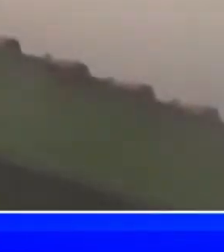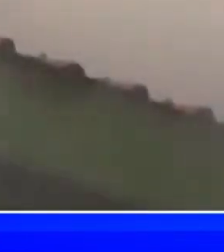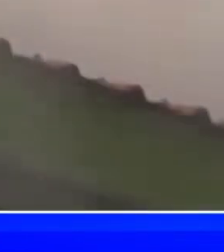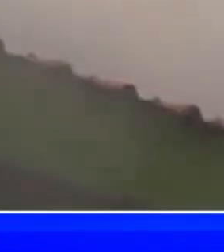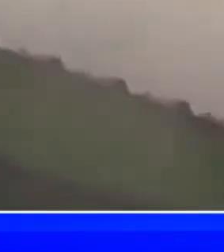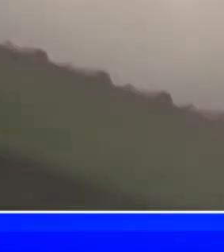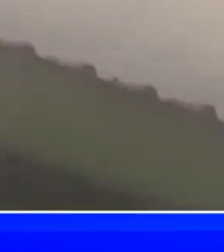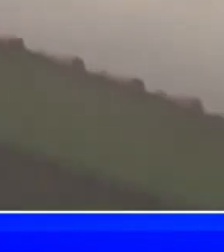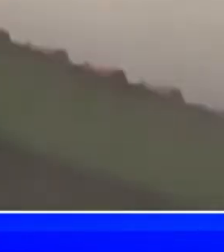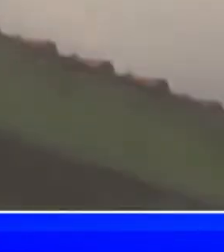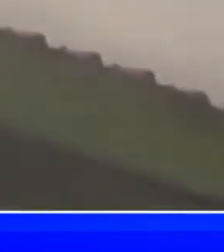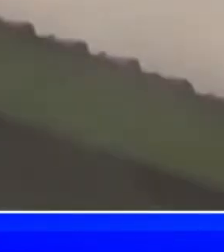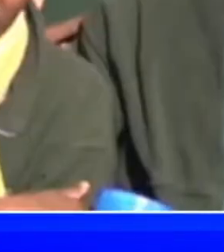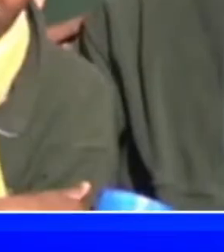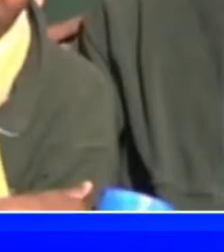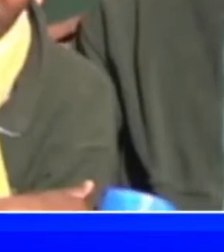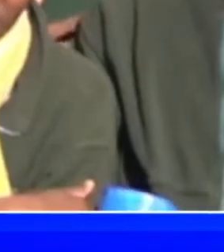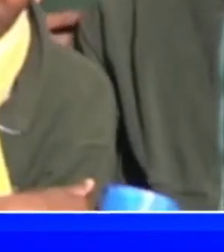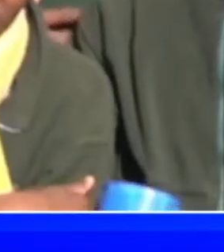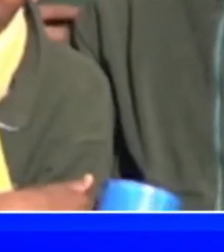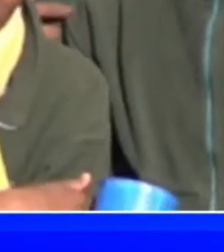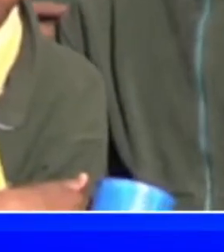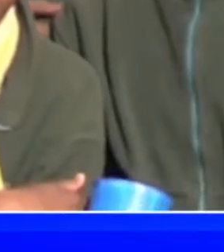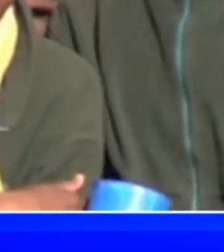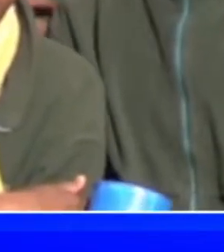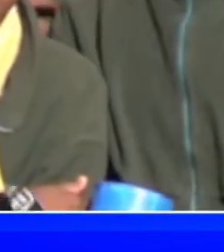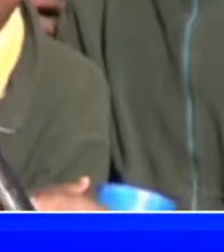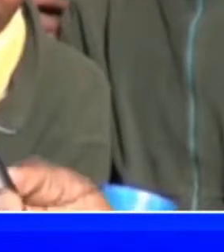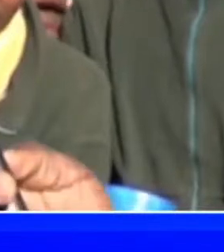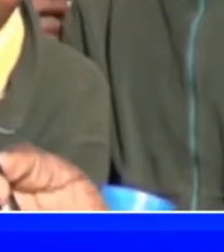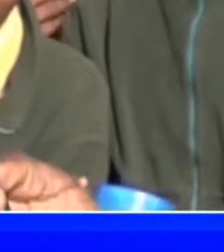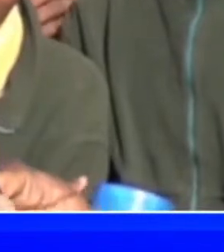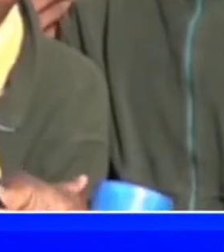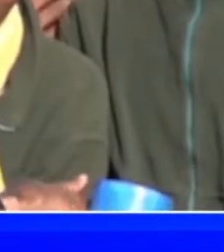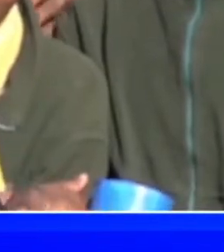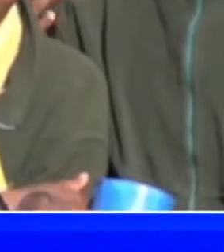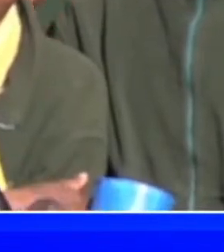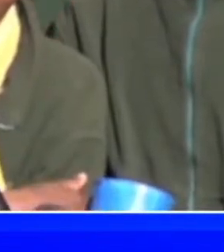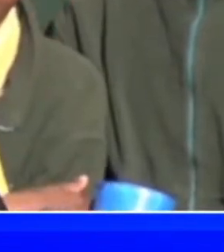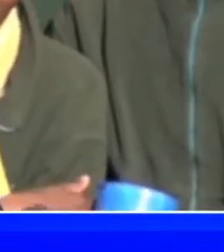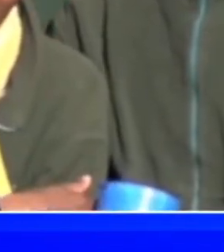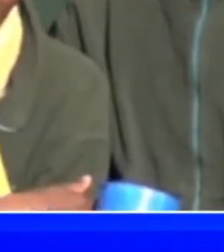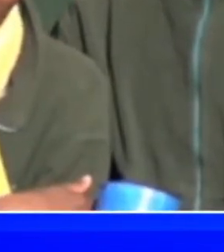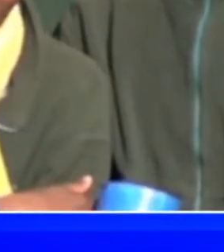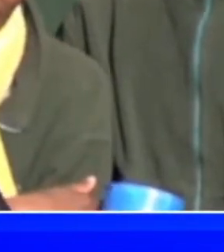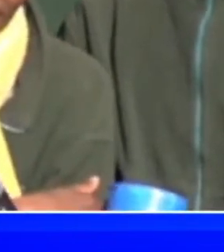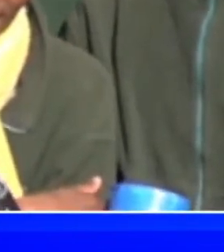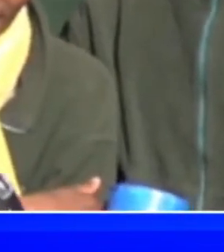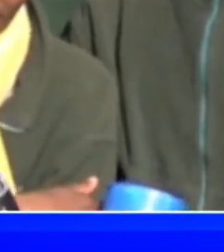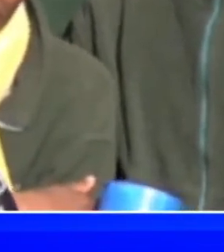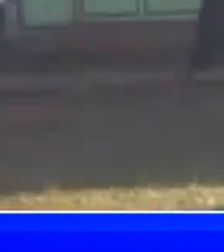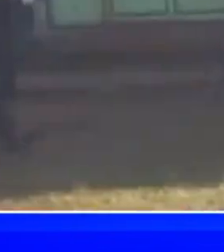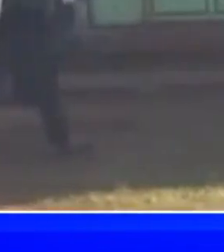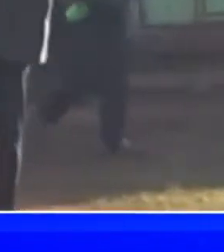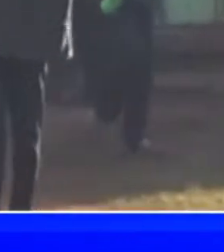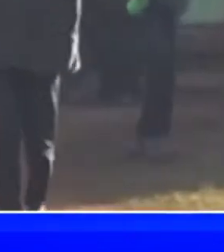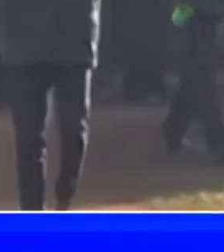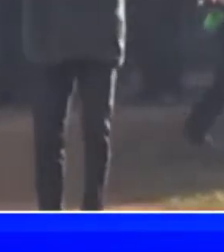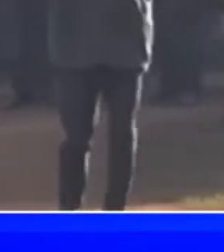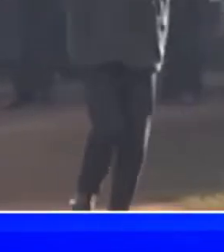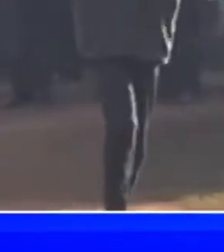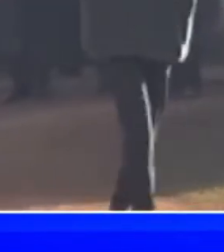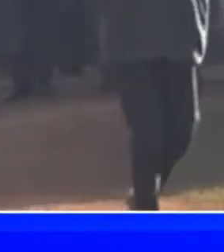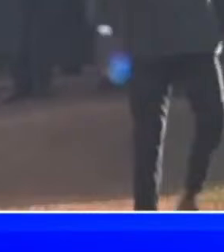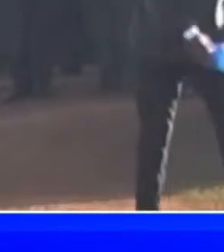Another fire. There is a damage that has been caused by the fire, which we are yet to establish the value of it.